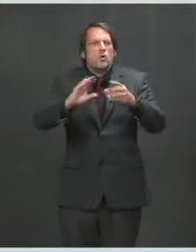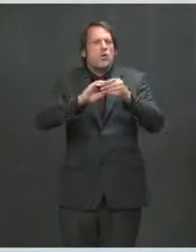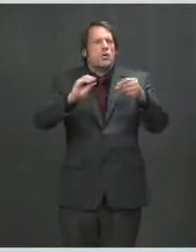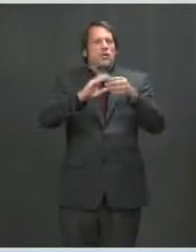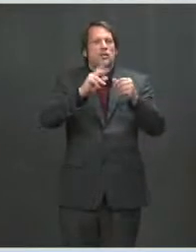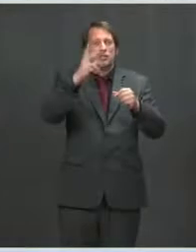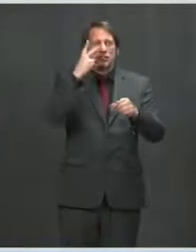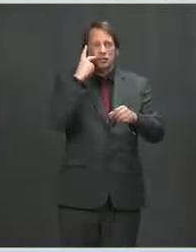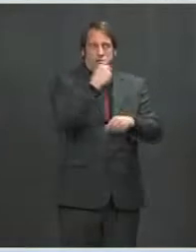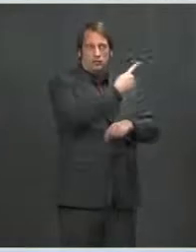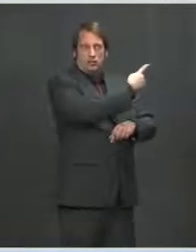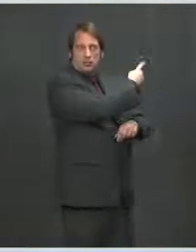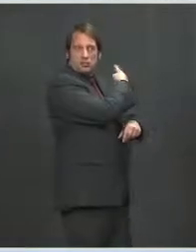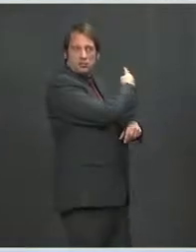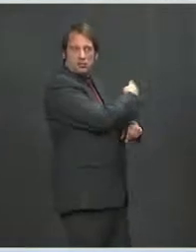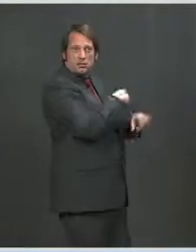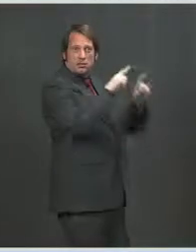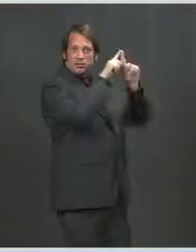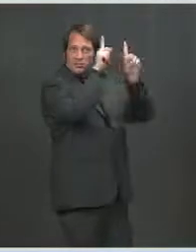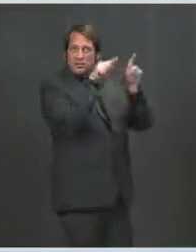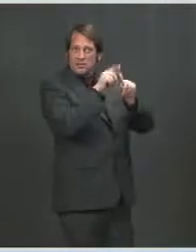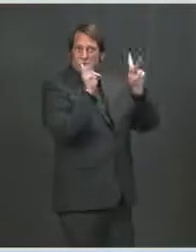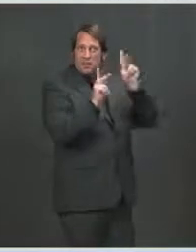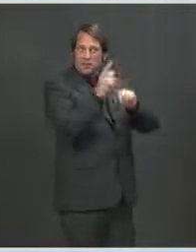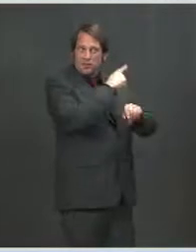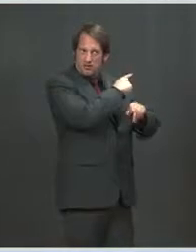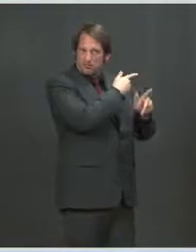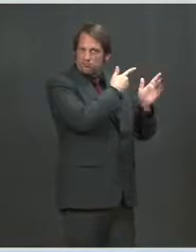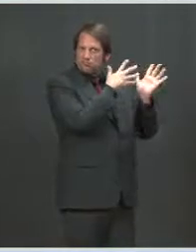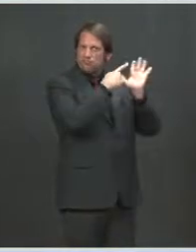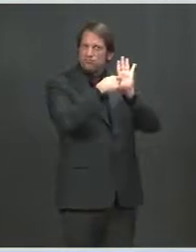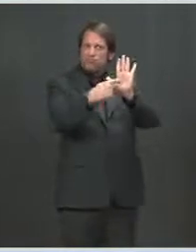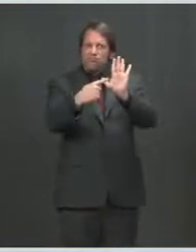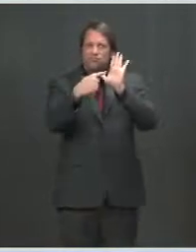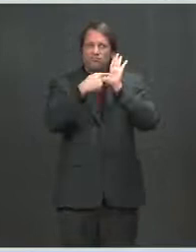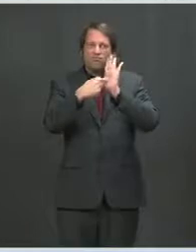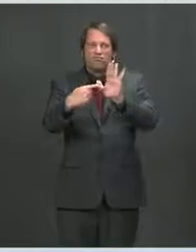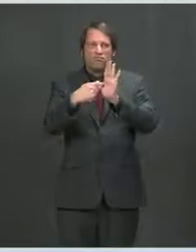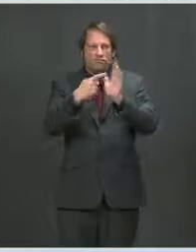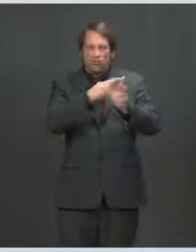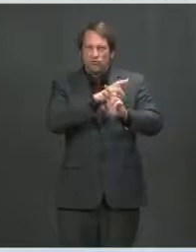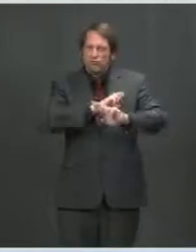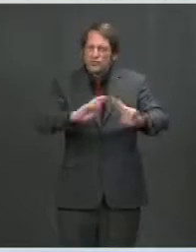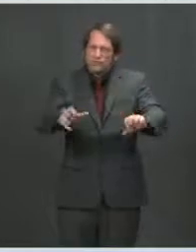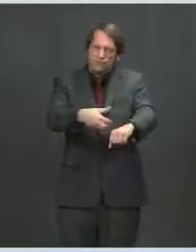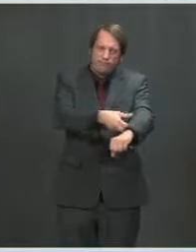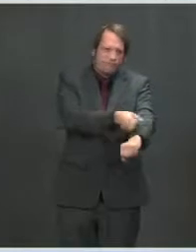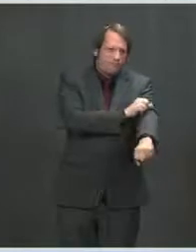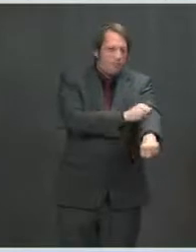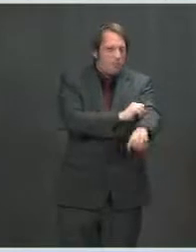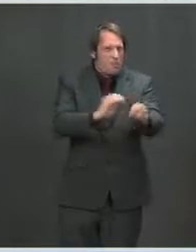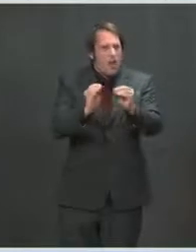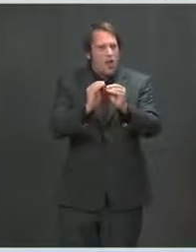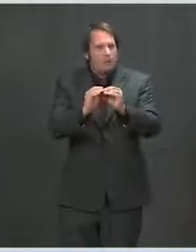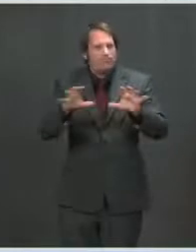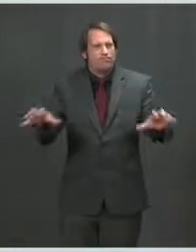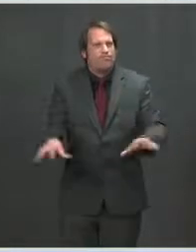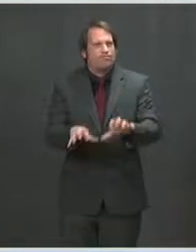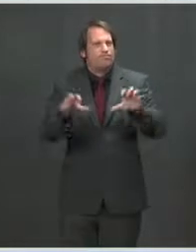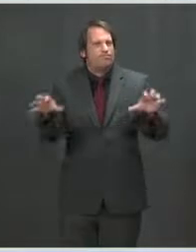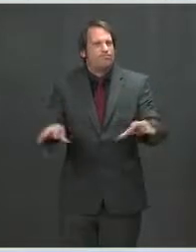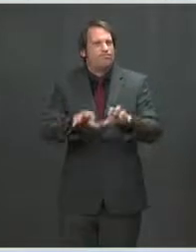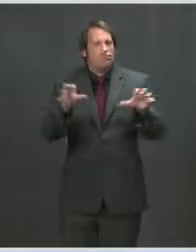me. And now we're ready to do more. So here's what you're going to see us do over these next